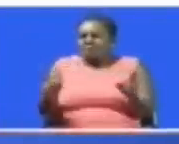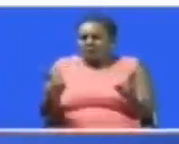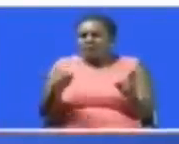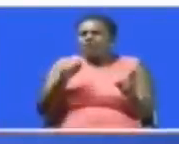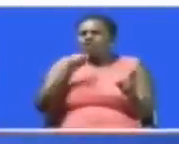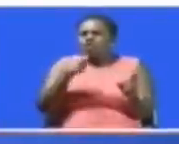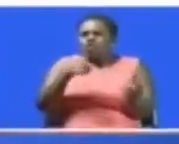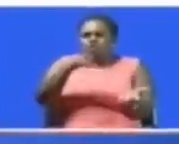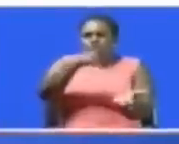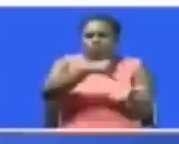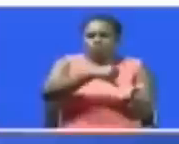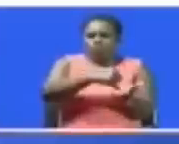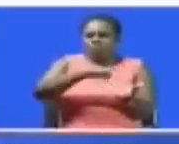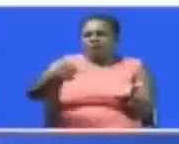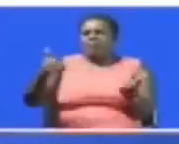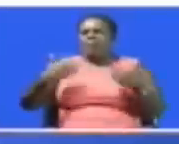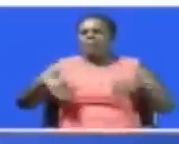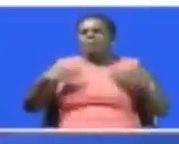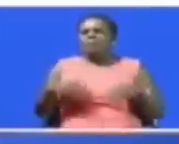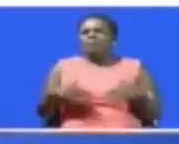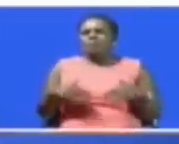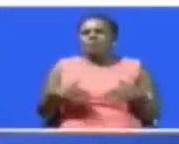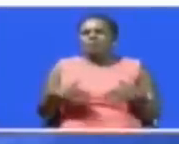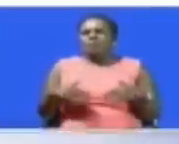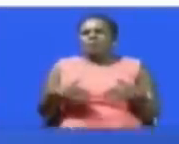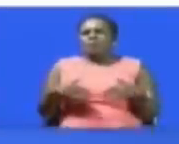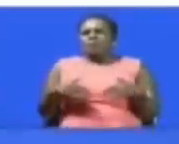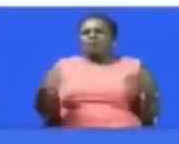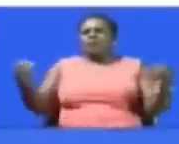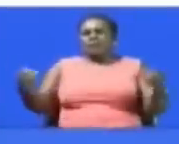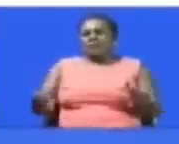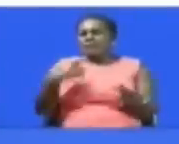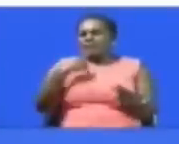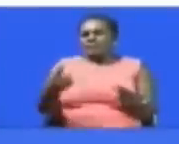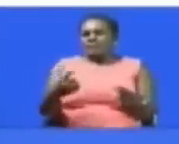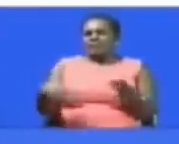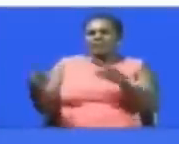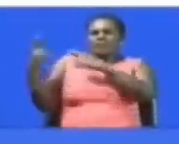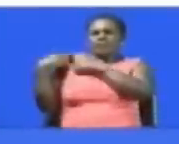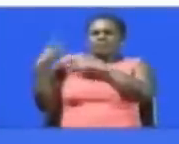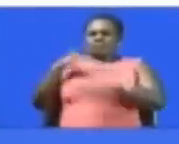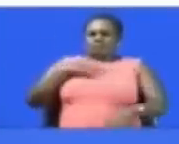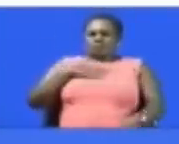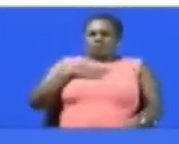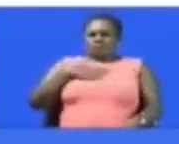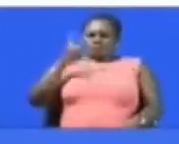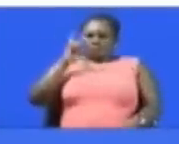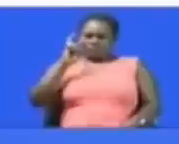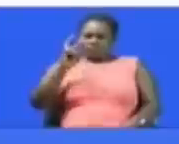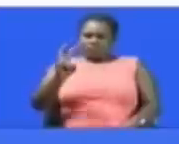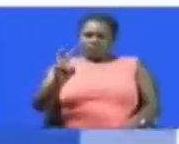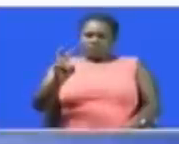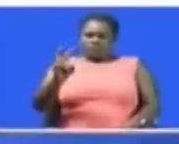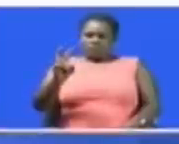was not to the exclusion of other players. And it has been made very clear the role that we're going to play. If you look